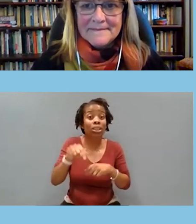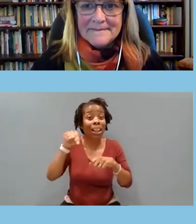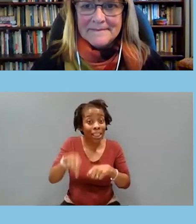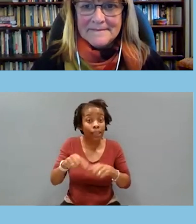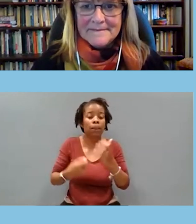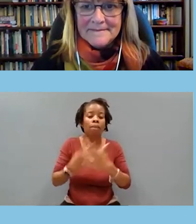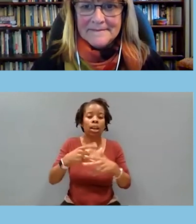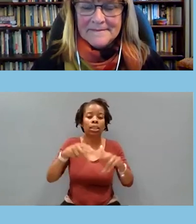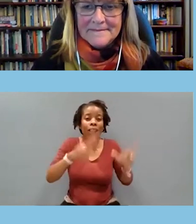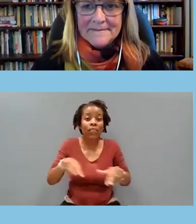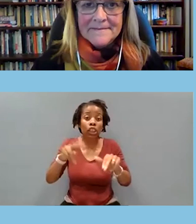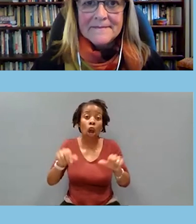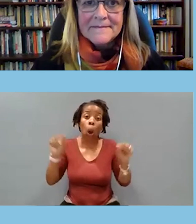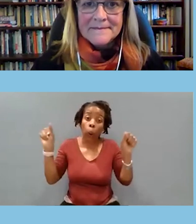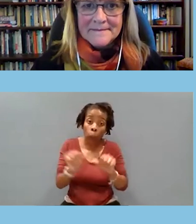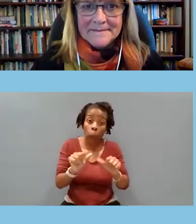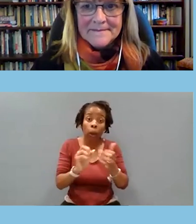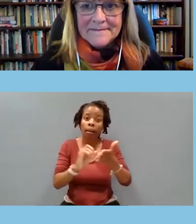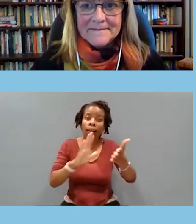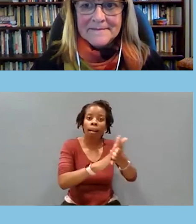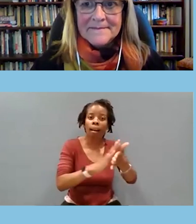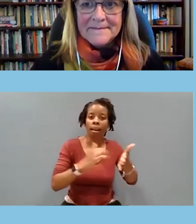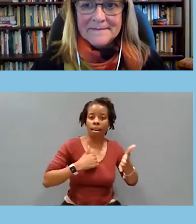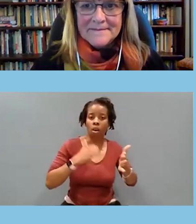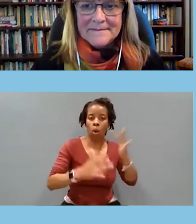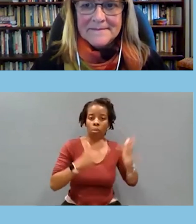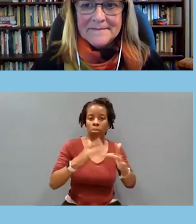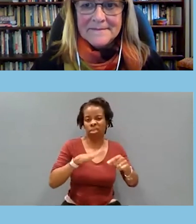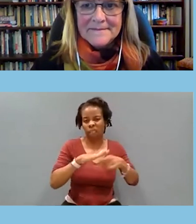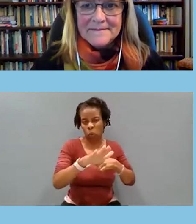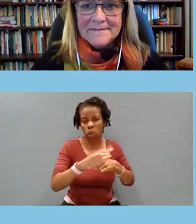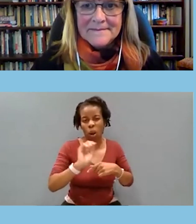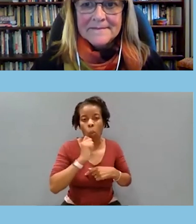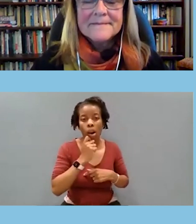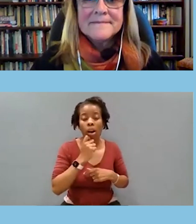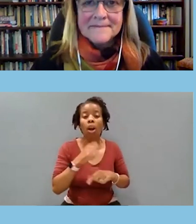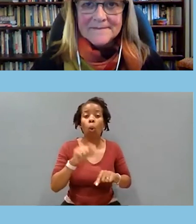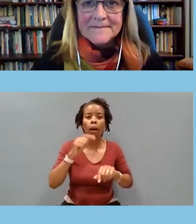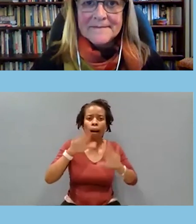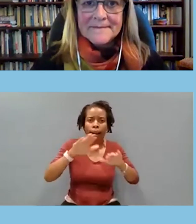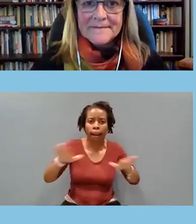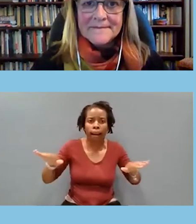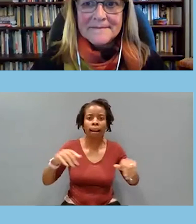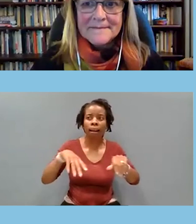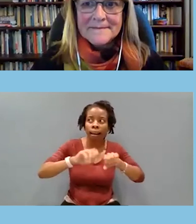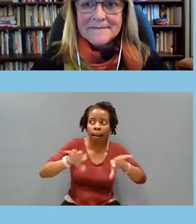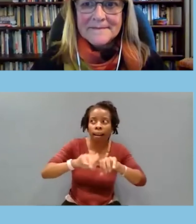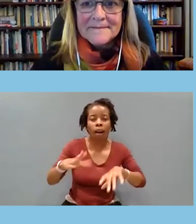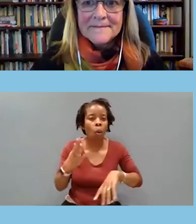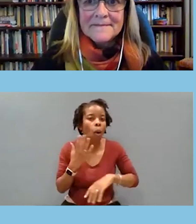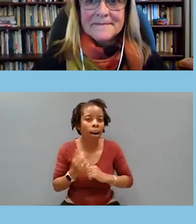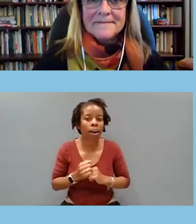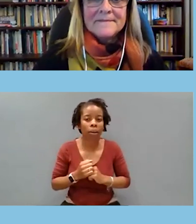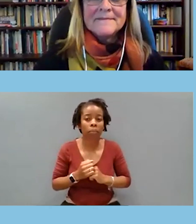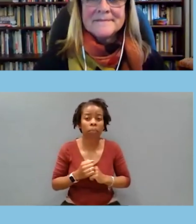and put back on the Nottingham Contemporary site in future. And we will make sure to let people know when that goes out. Thanks